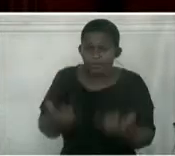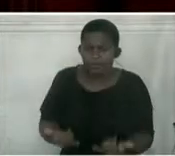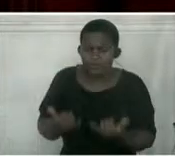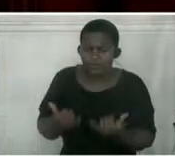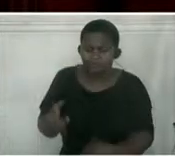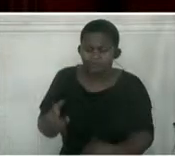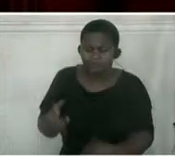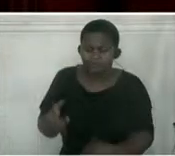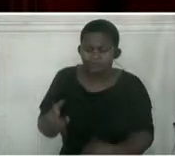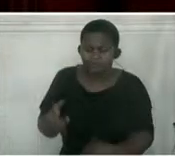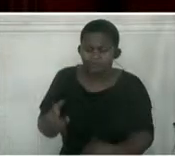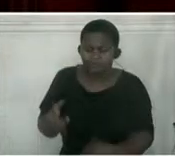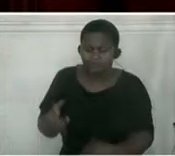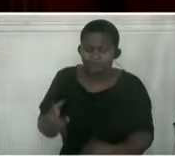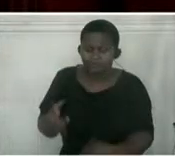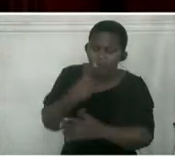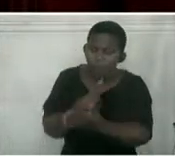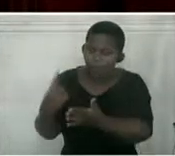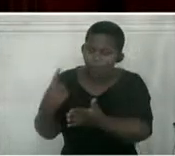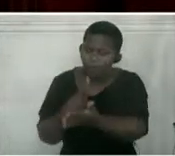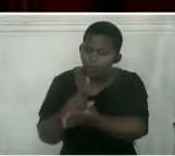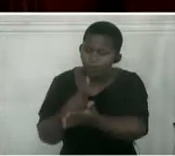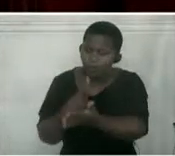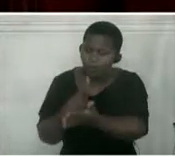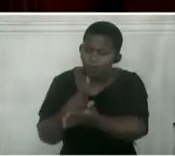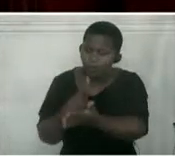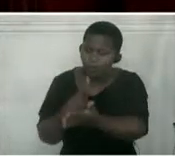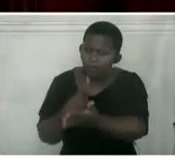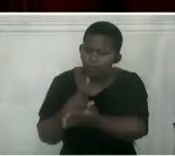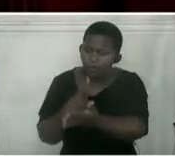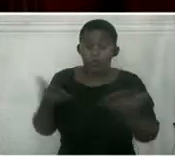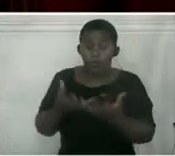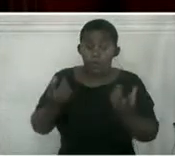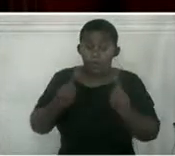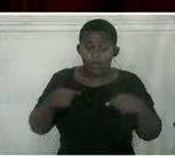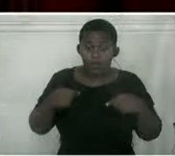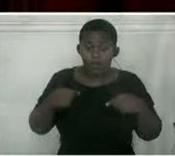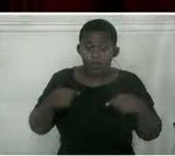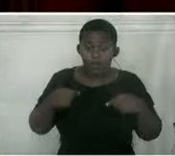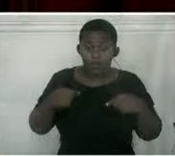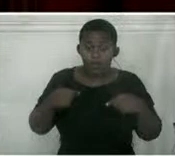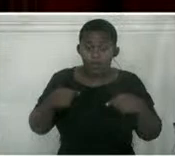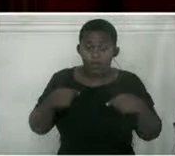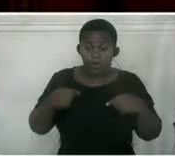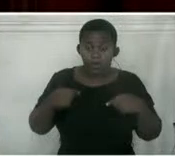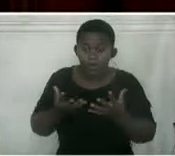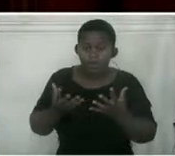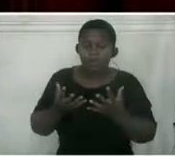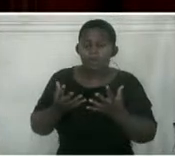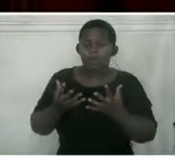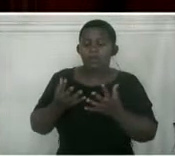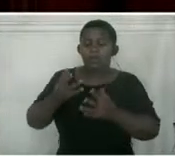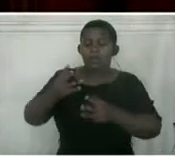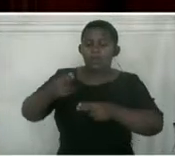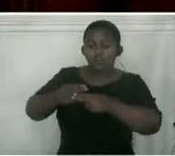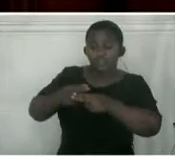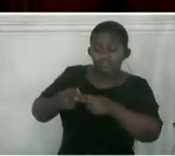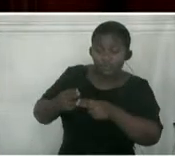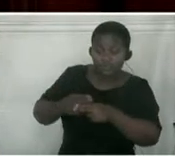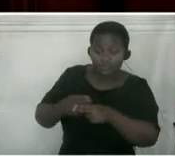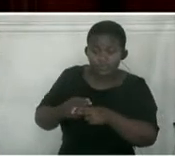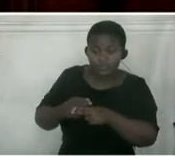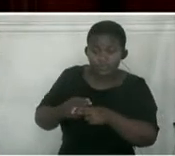be monitored on a weekly basis. Where we come short, there must be immediate